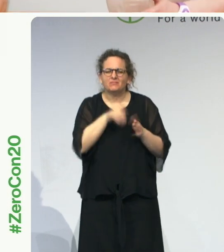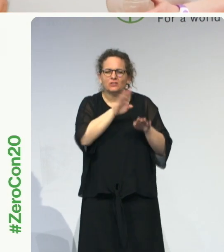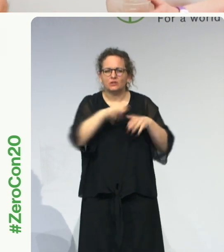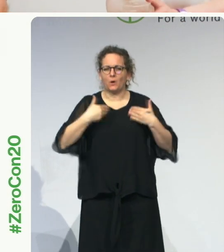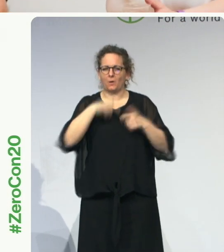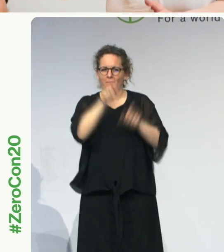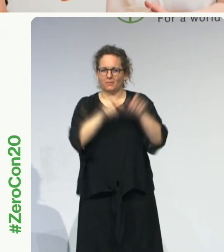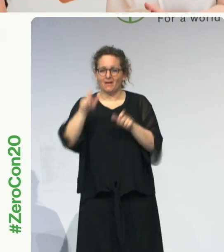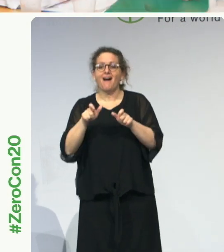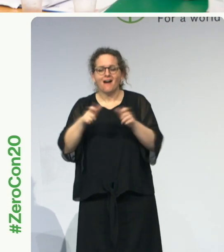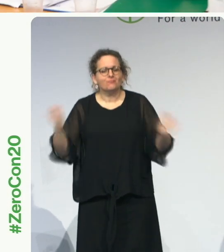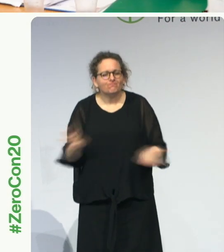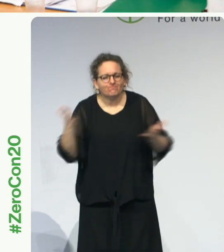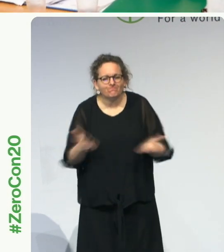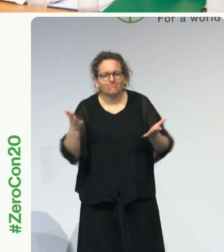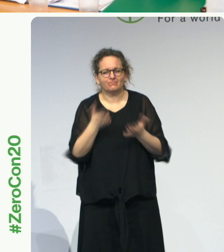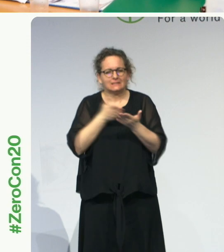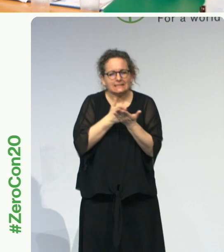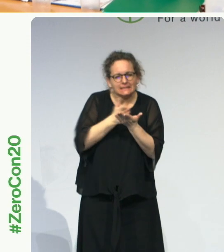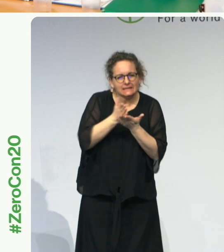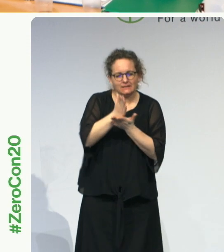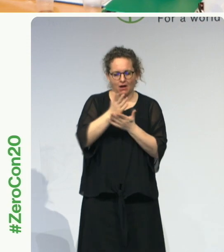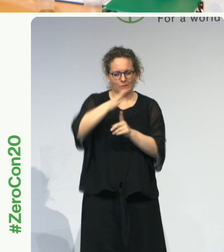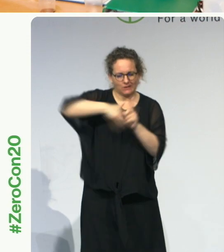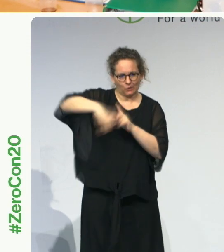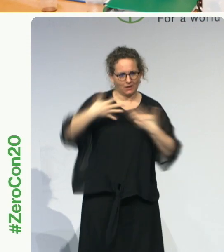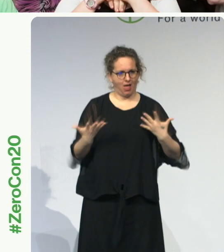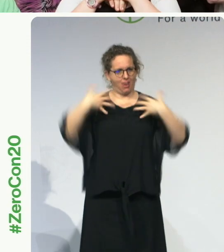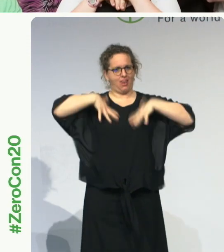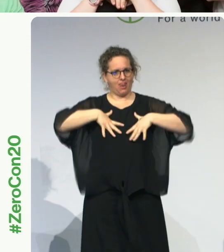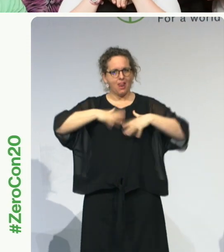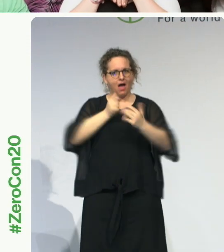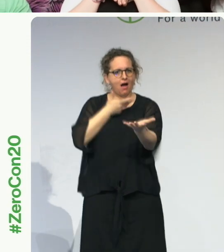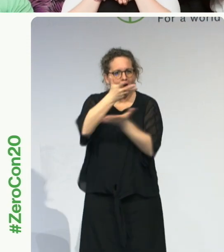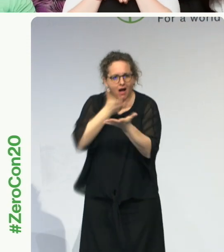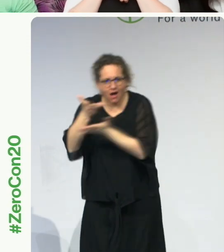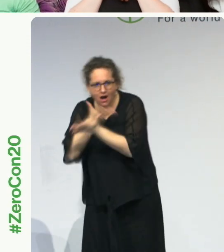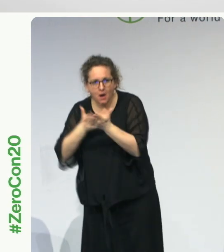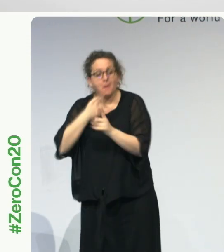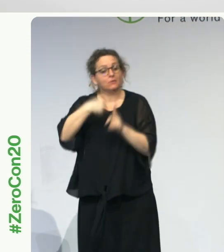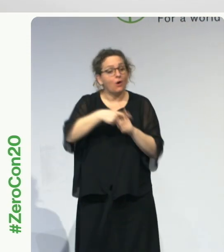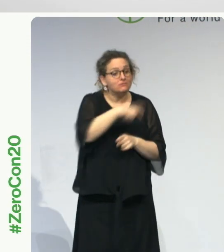supports preparation for employment through an assessment of individual interests and strengths.